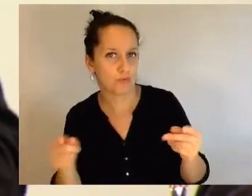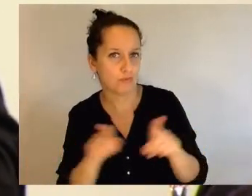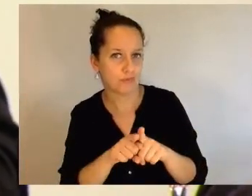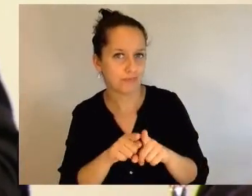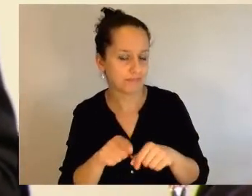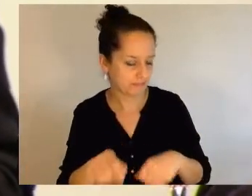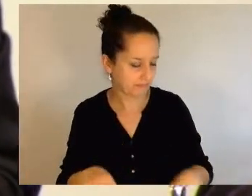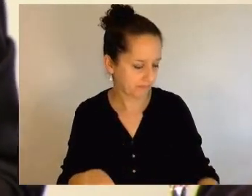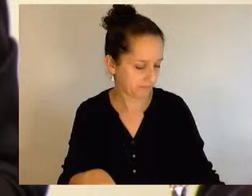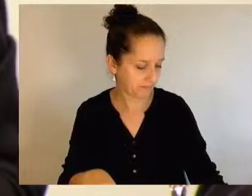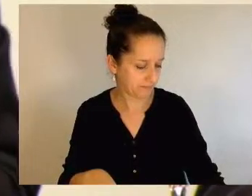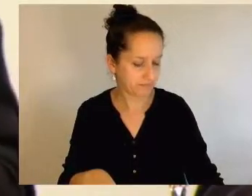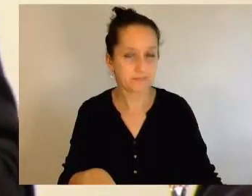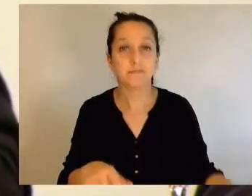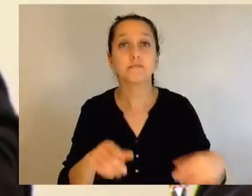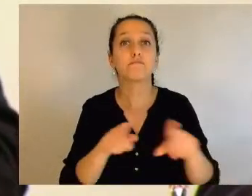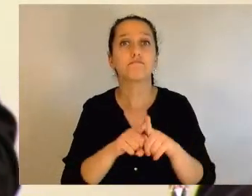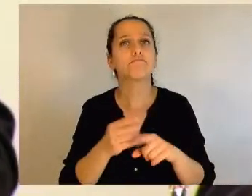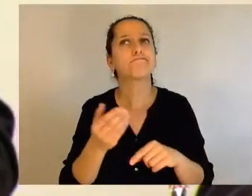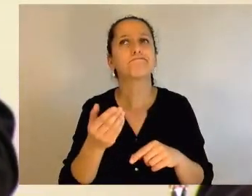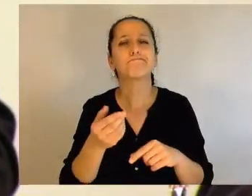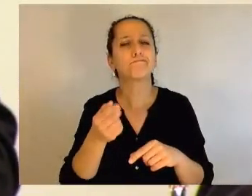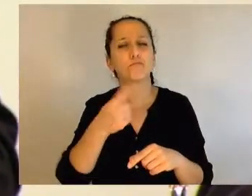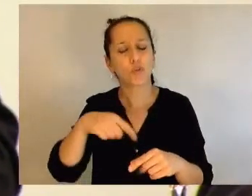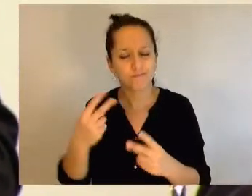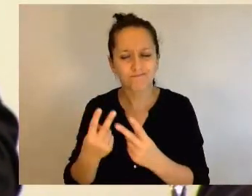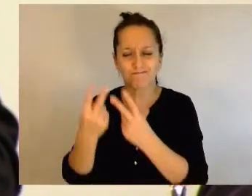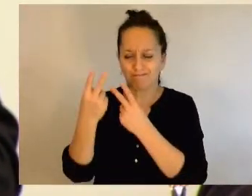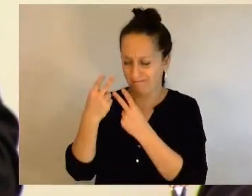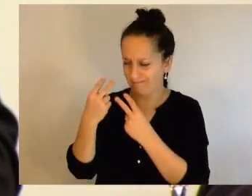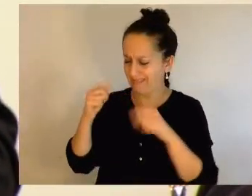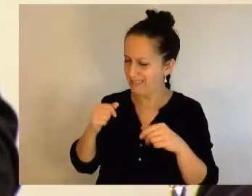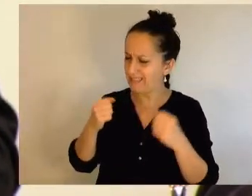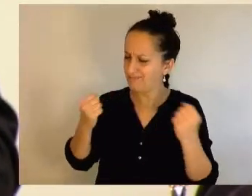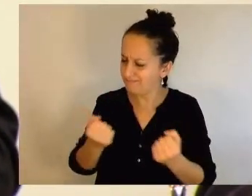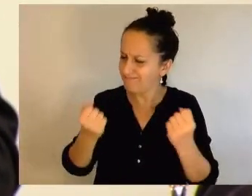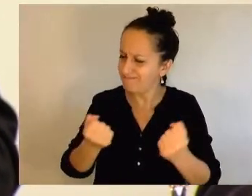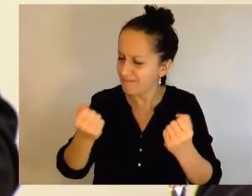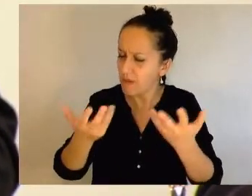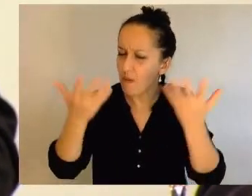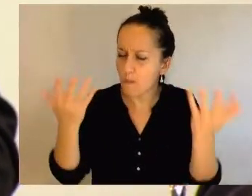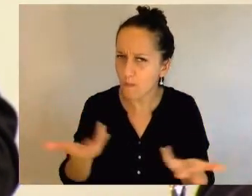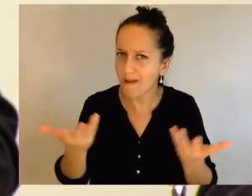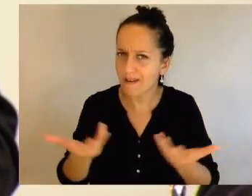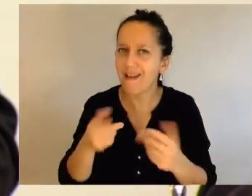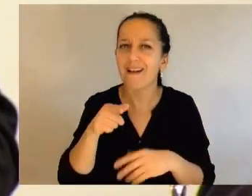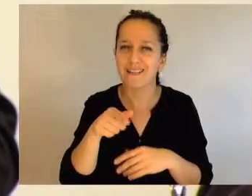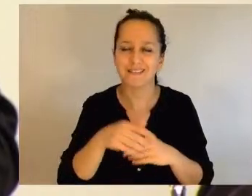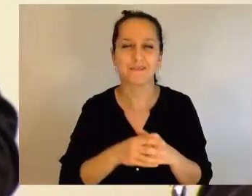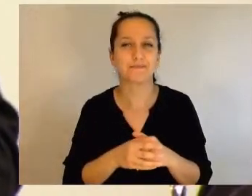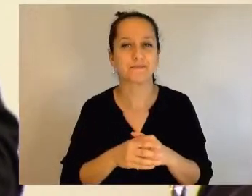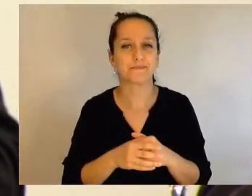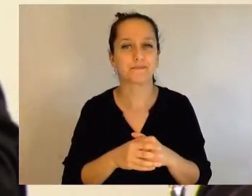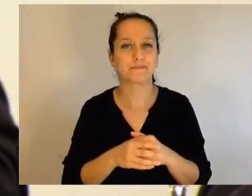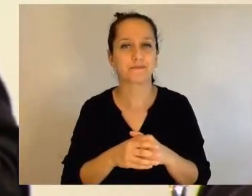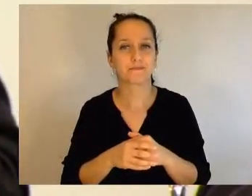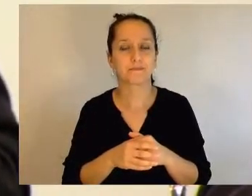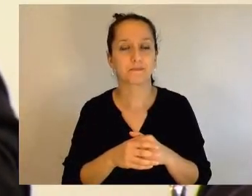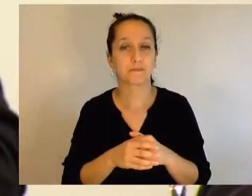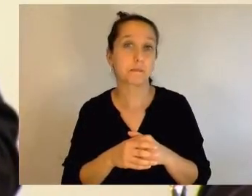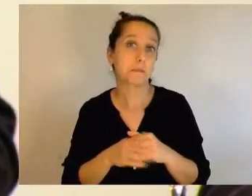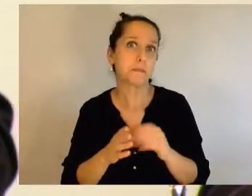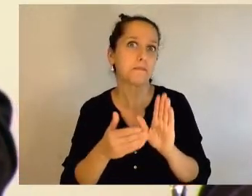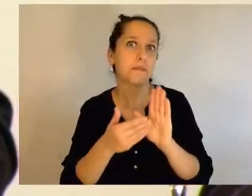the solution of this problem and go back to the question of why are we doing what we are doing. And it has